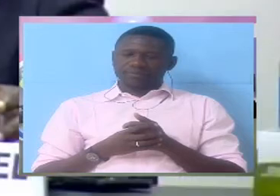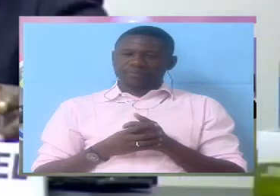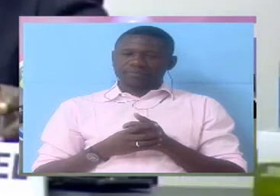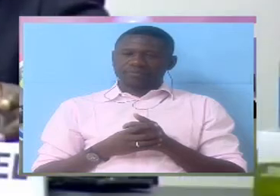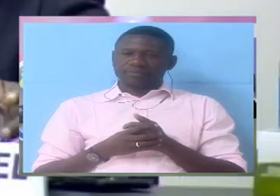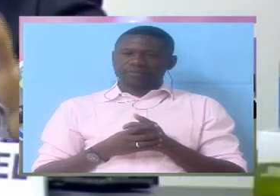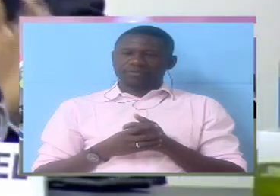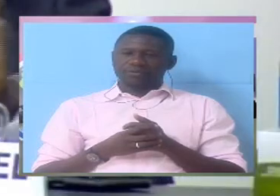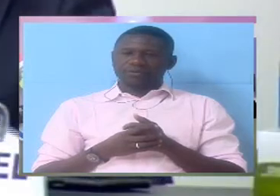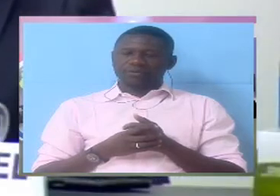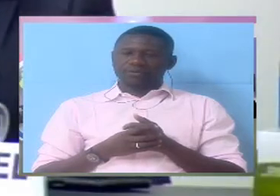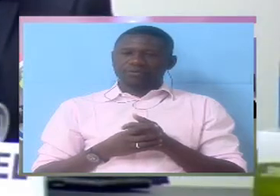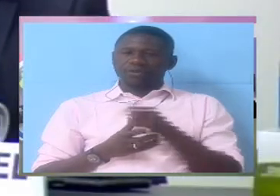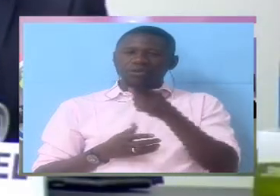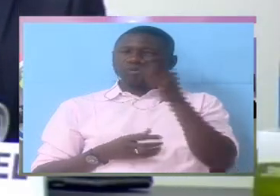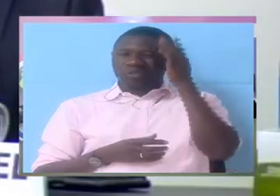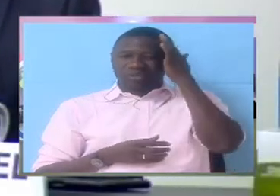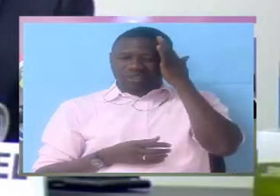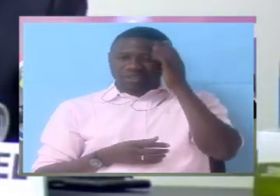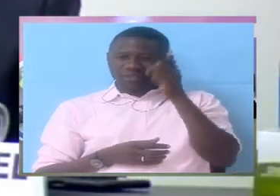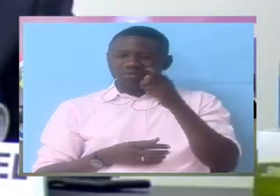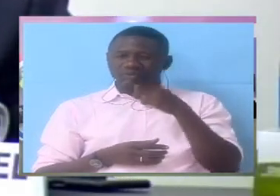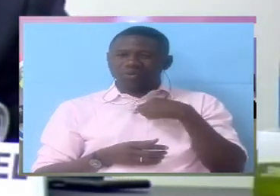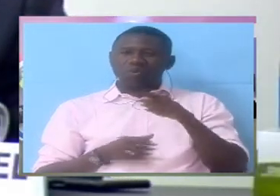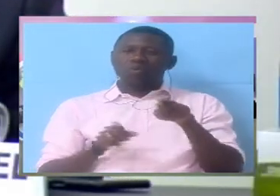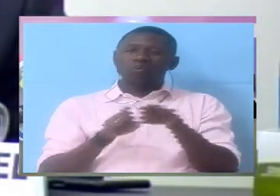Are you suggesting that you would compartment